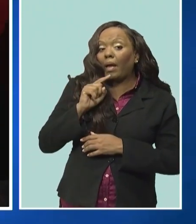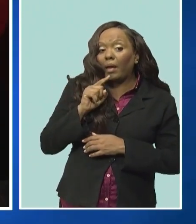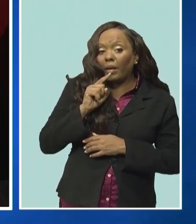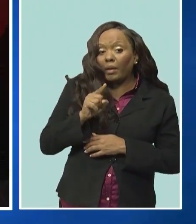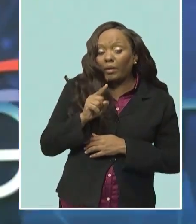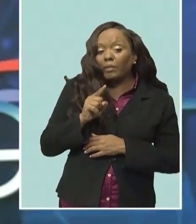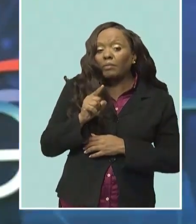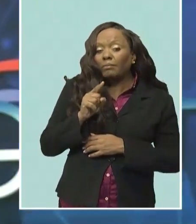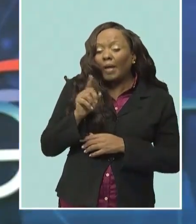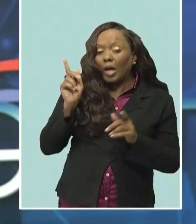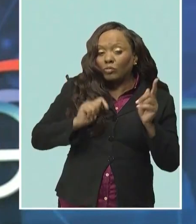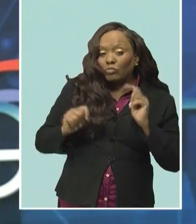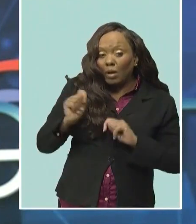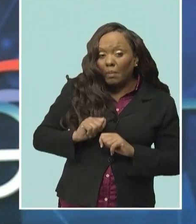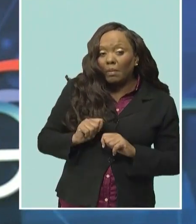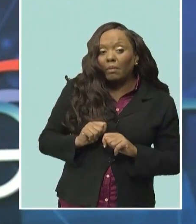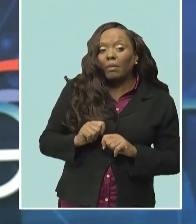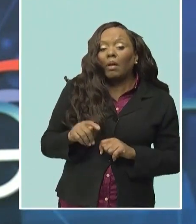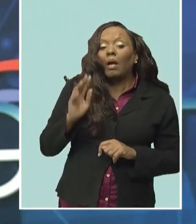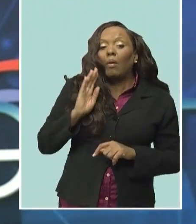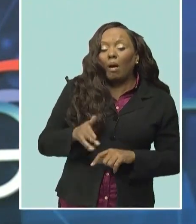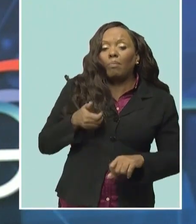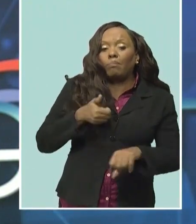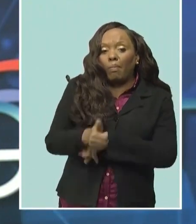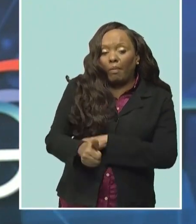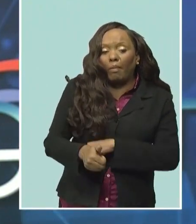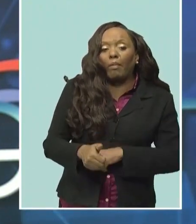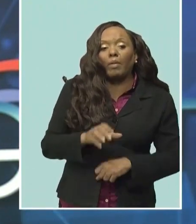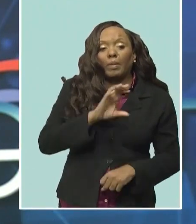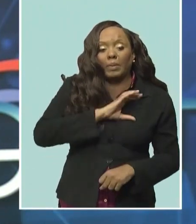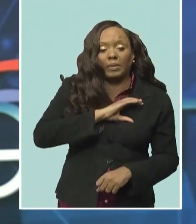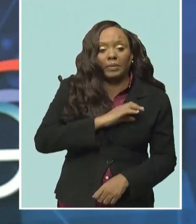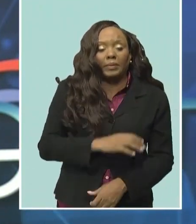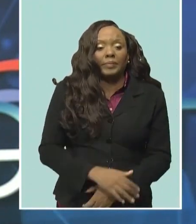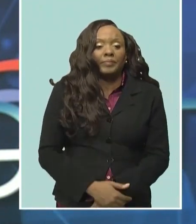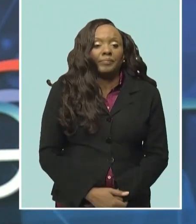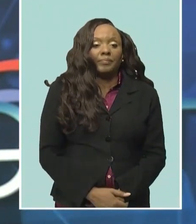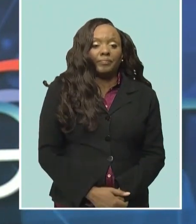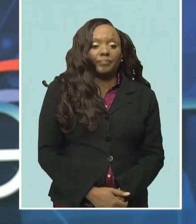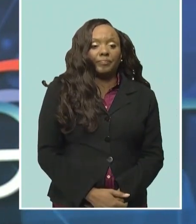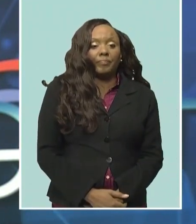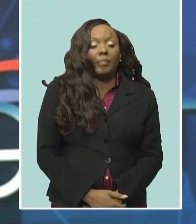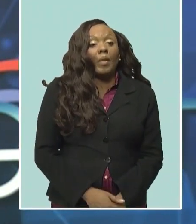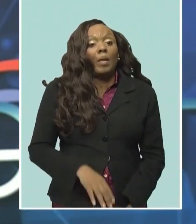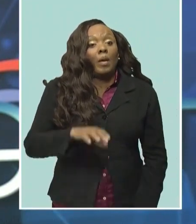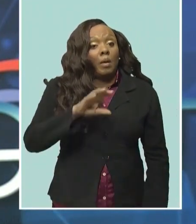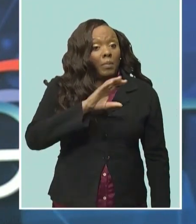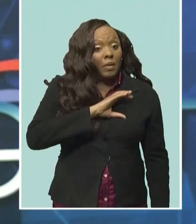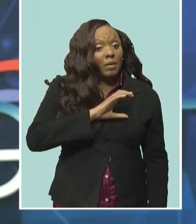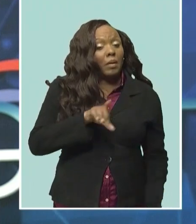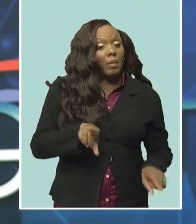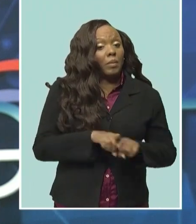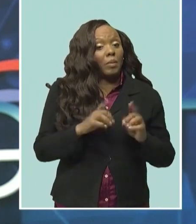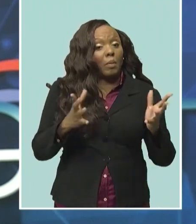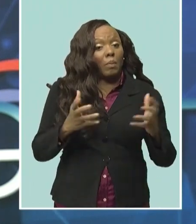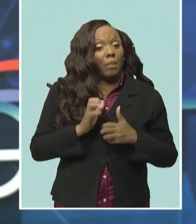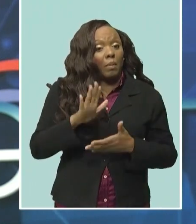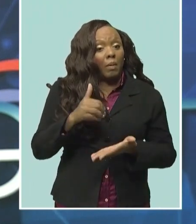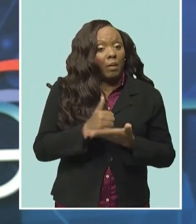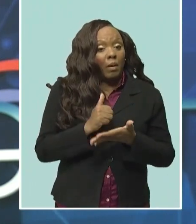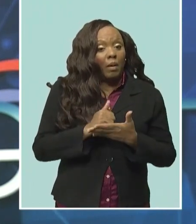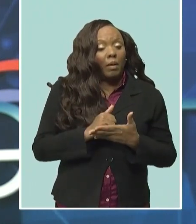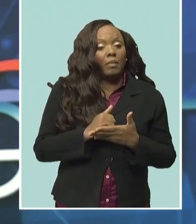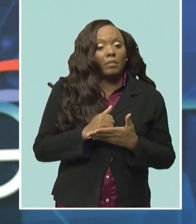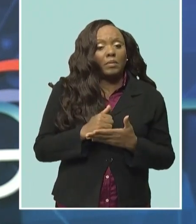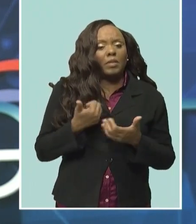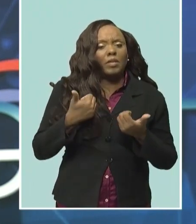people. Anyone caught committing this offense can be prosecuted. Meanwhile, the police are also asking for your assistance